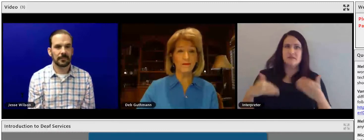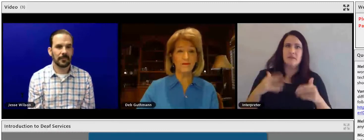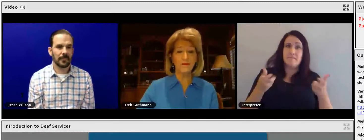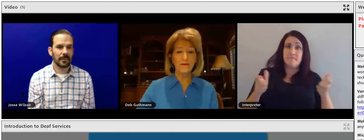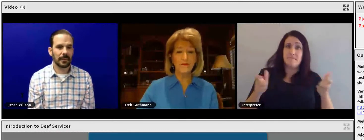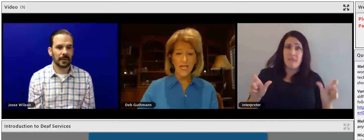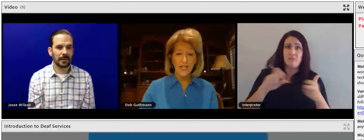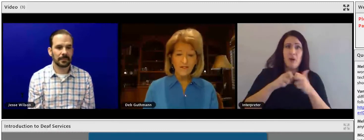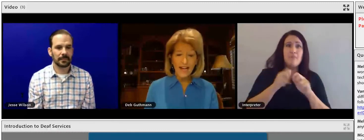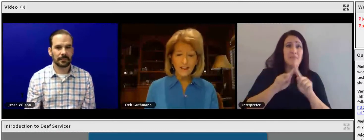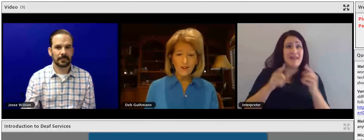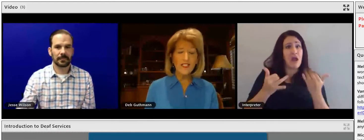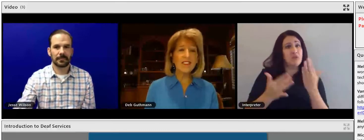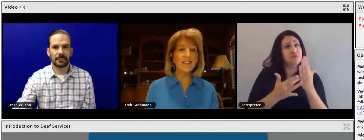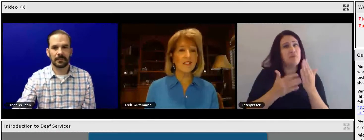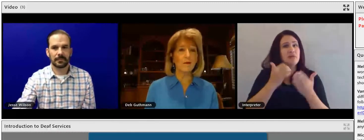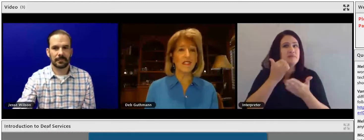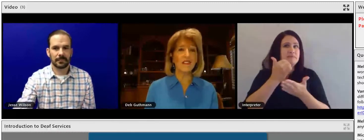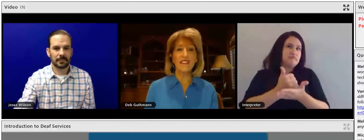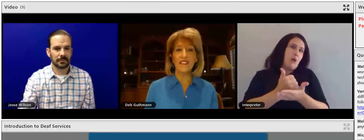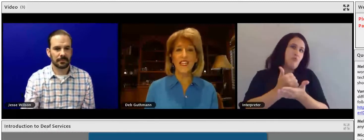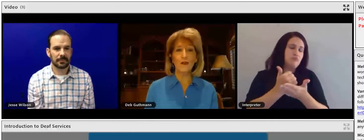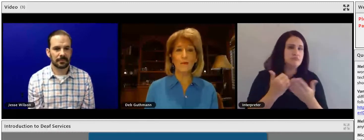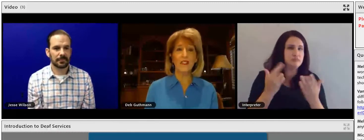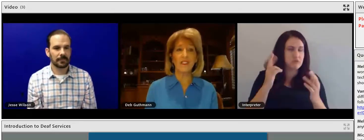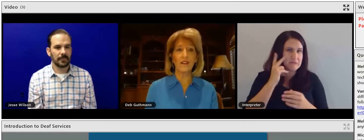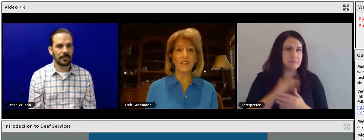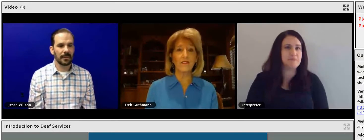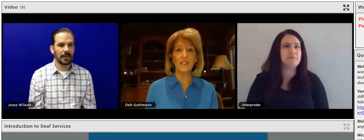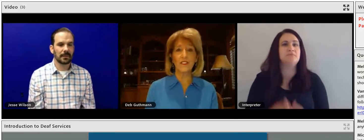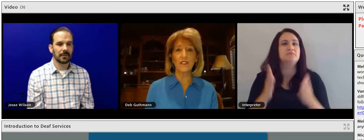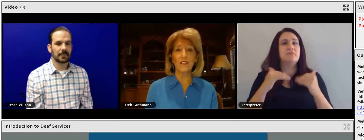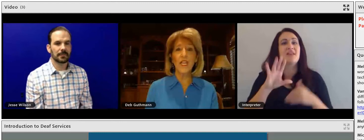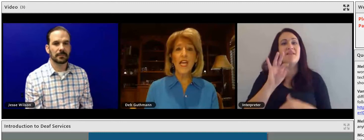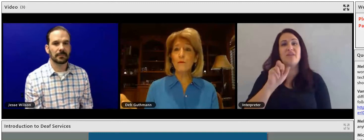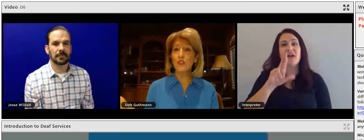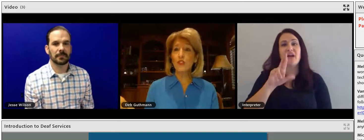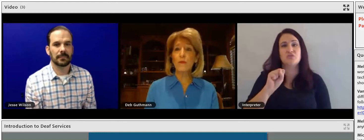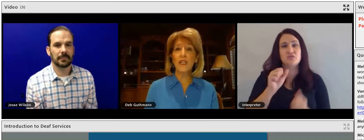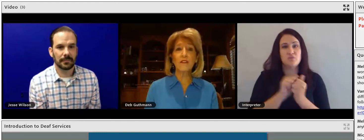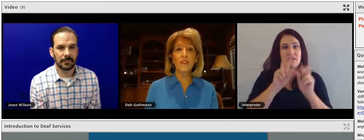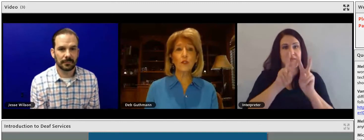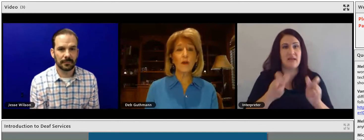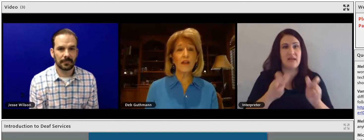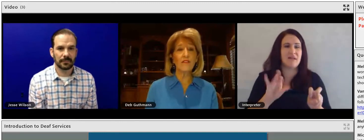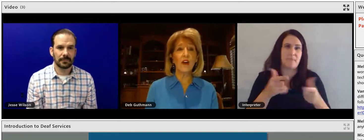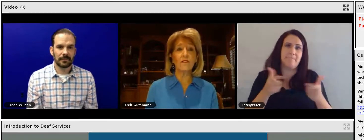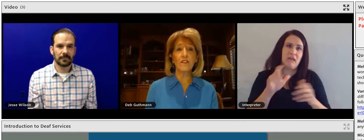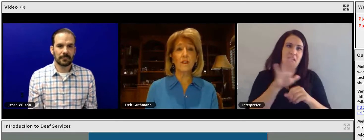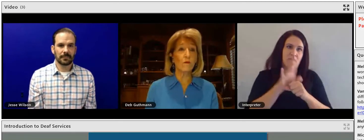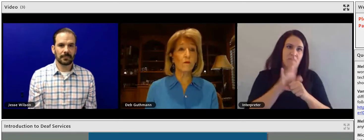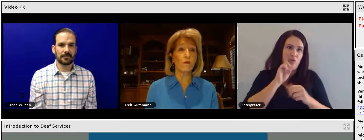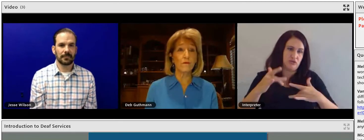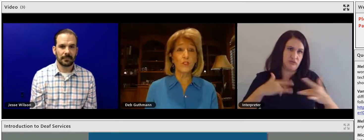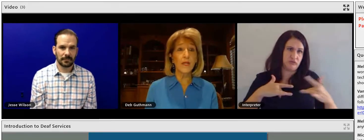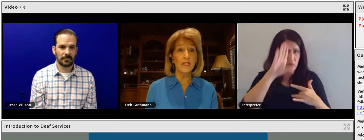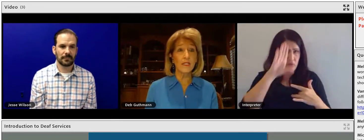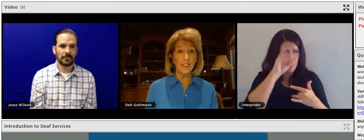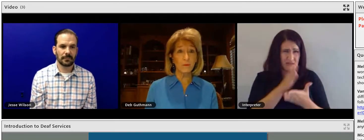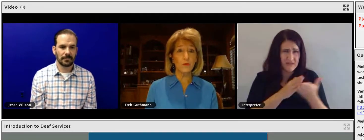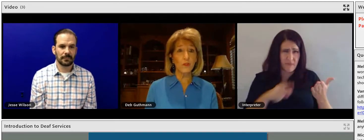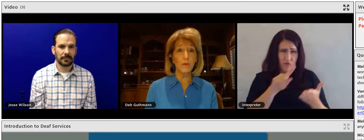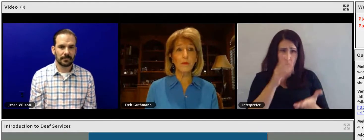problematic for sponsorship. Factors in assessment is another big area of concern. I'm sure many of you have